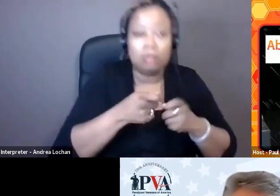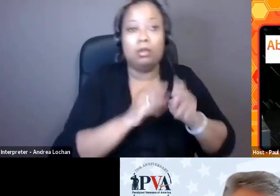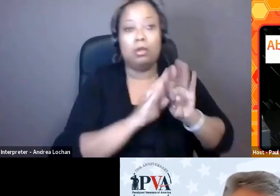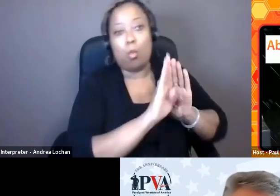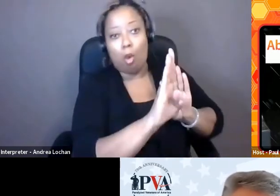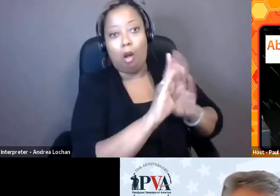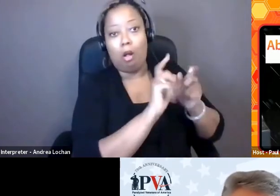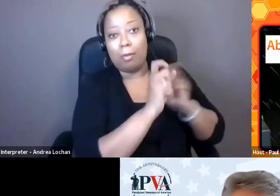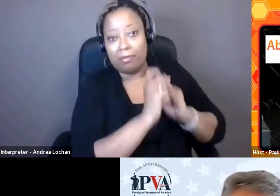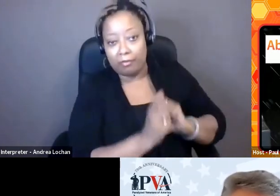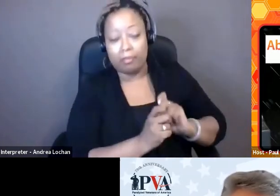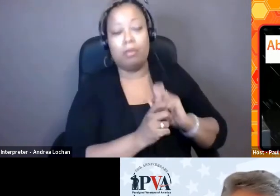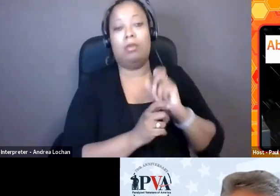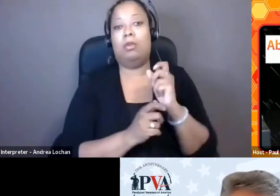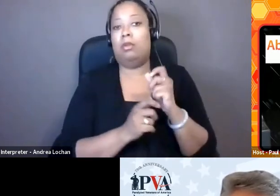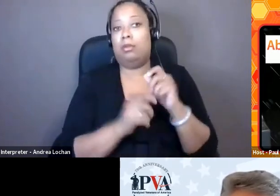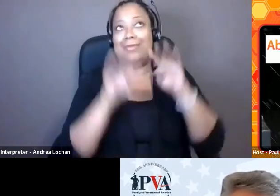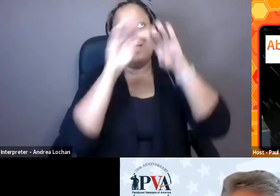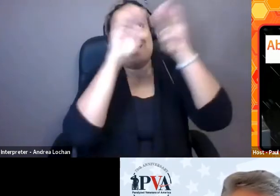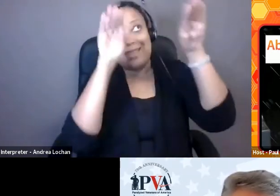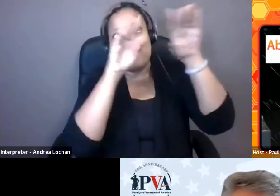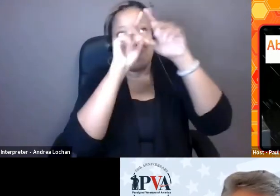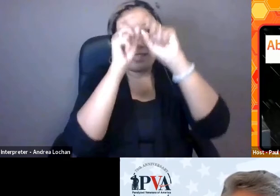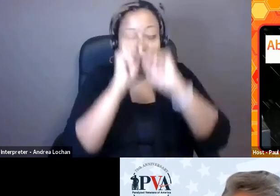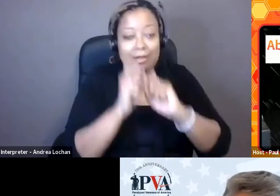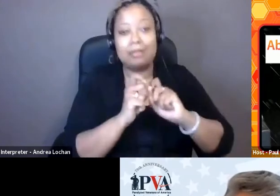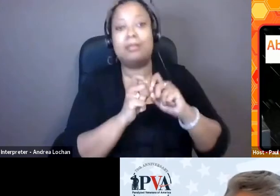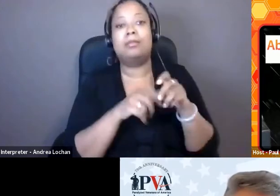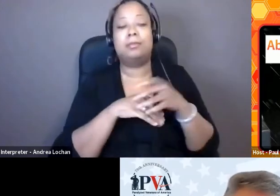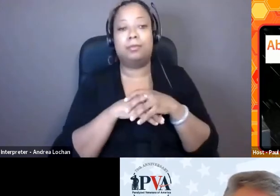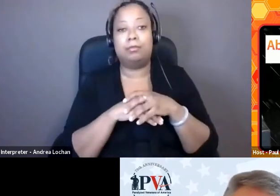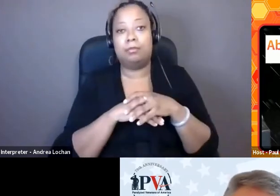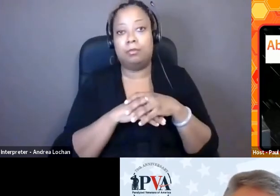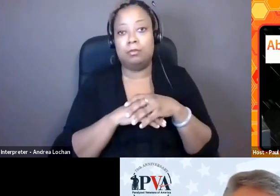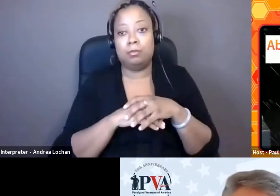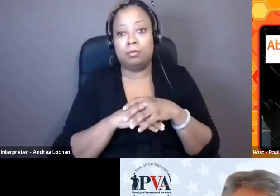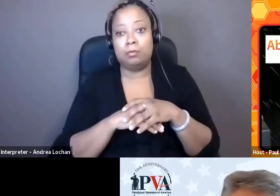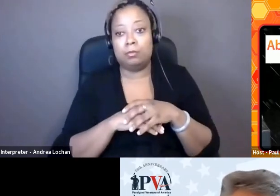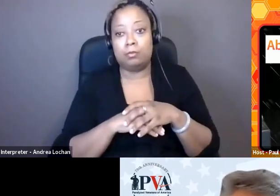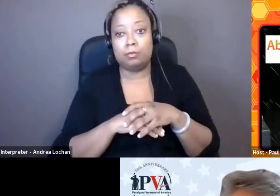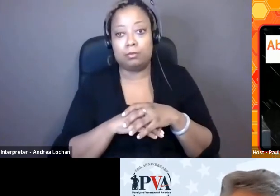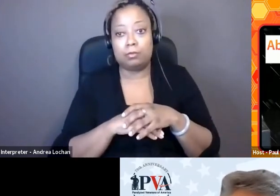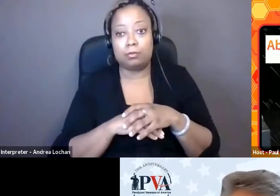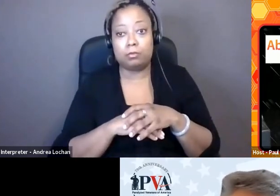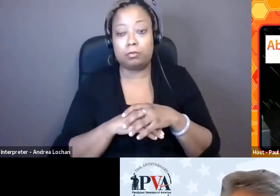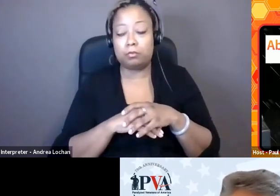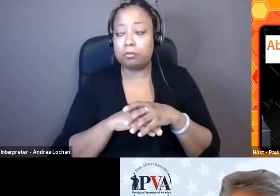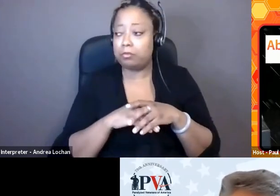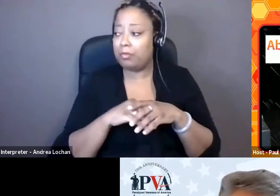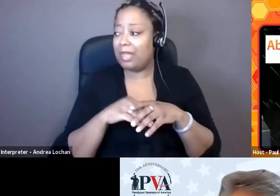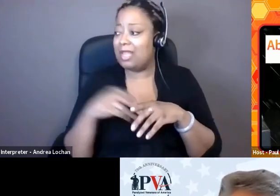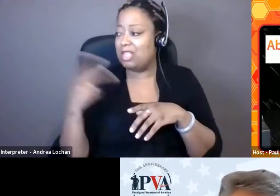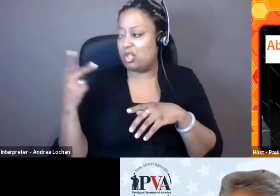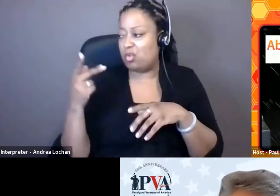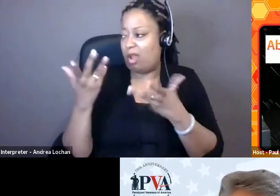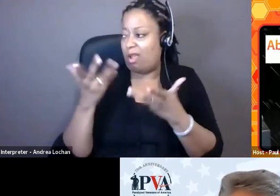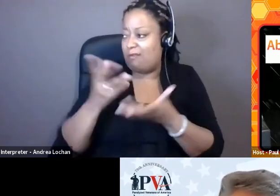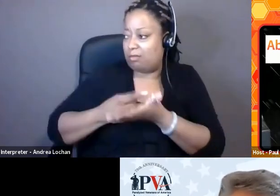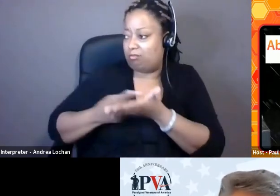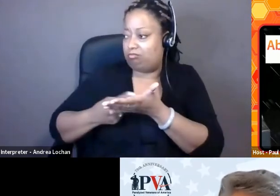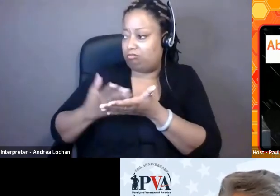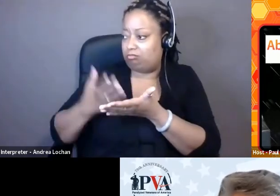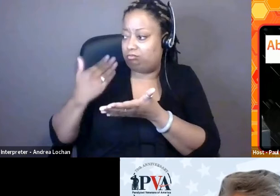the ceiling structure and the floor structure to make that work. Awesome. I don't know, Mark, you and I had this conversation